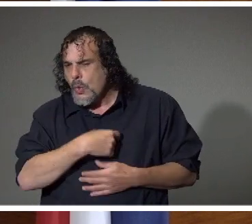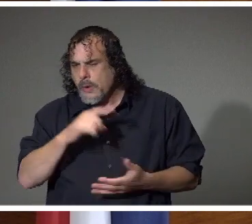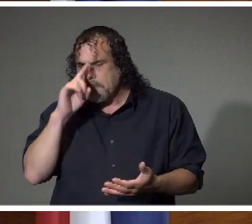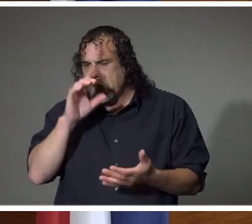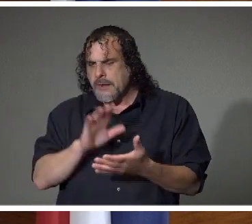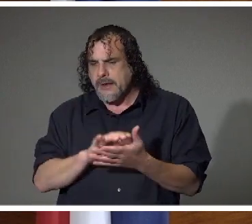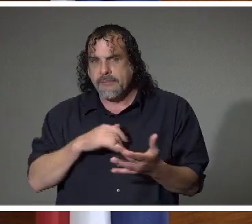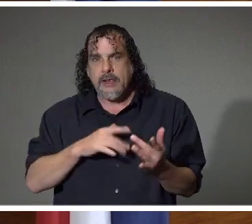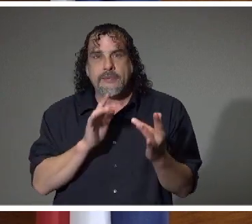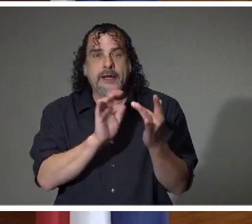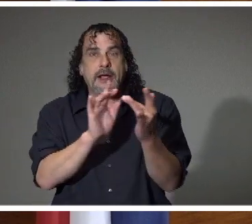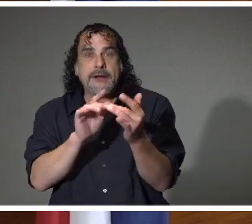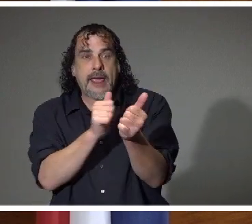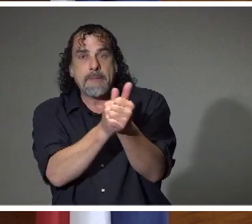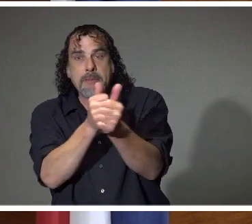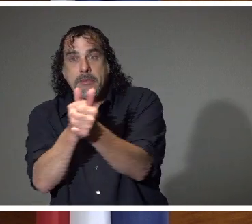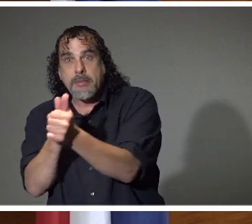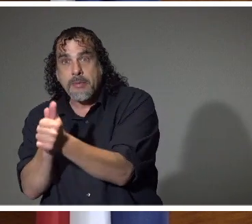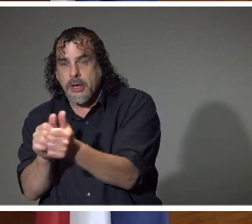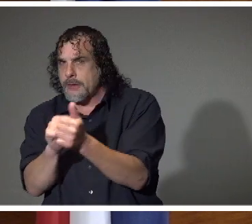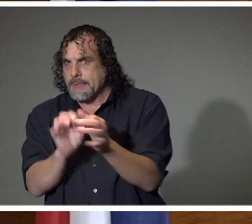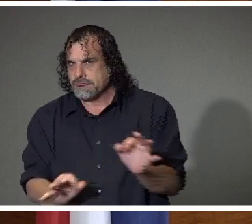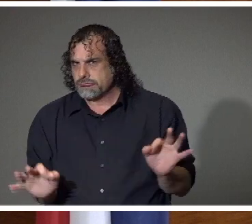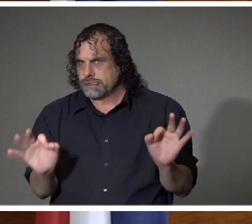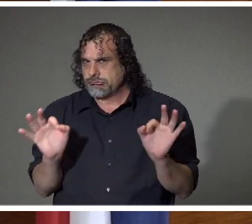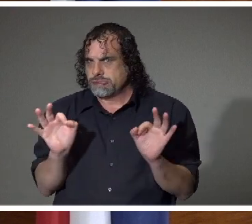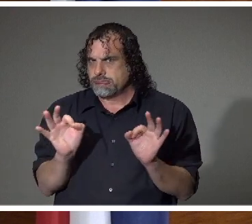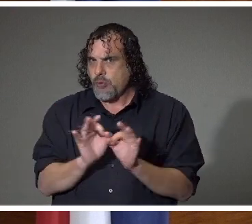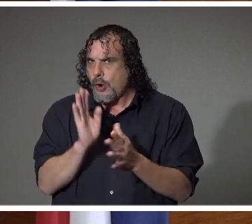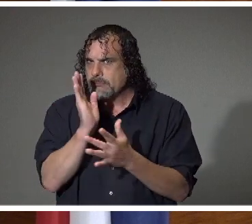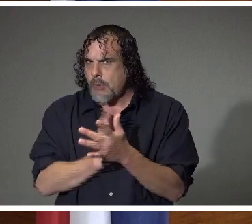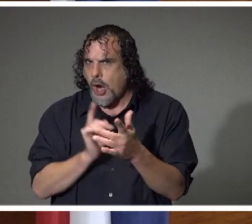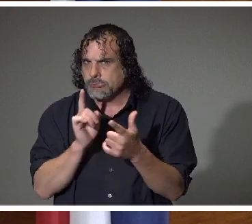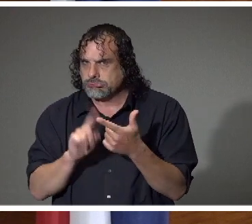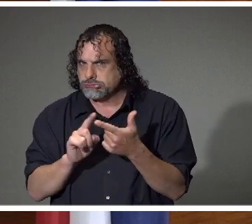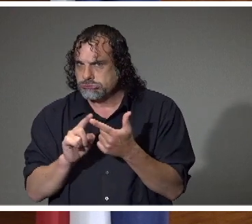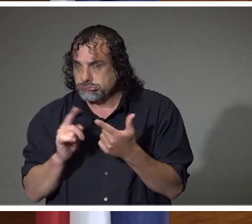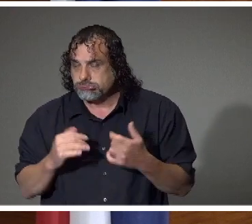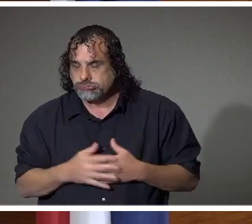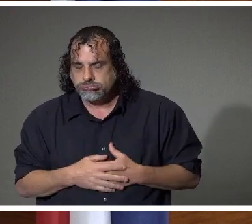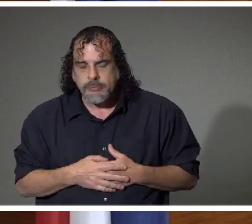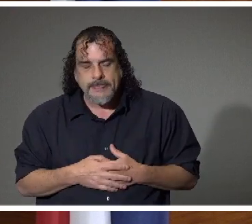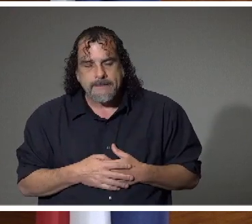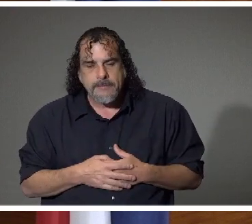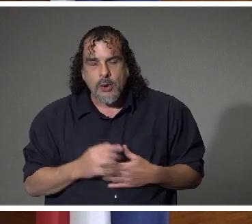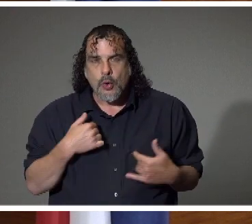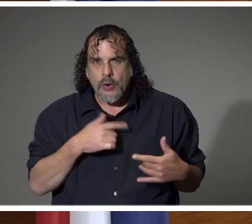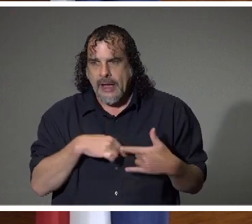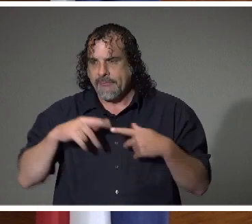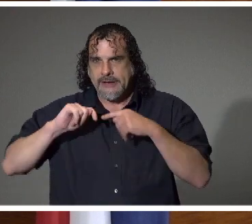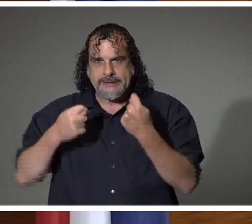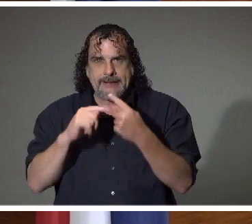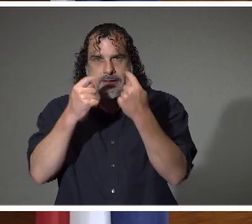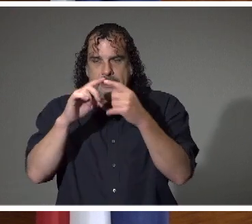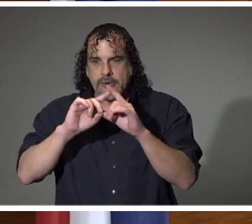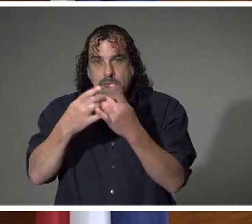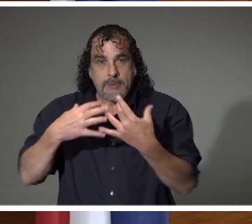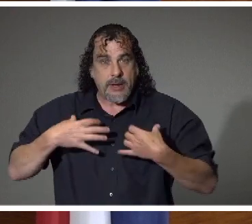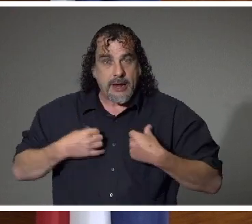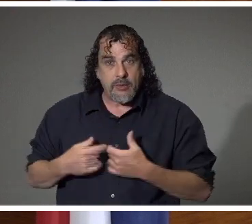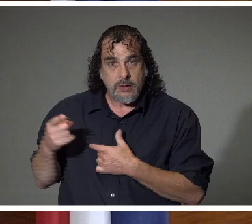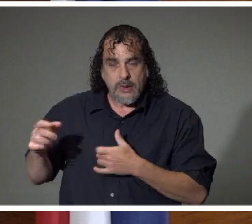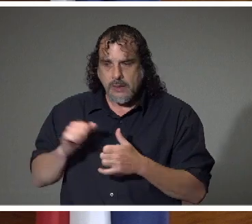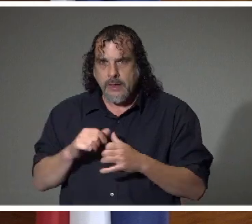contact tracing is extremely important piece of the overall puzzle. We have built teams at the Department of Health who are